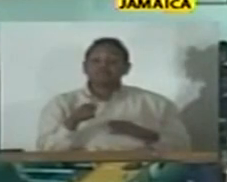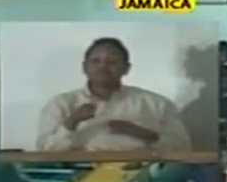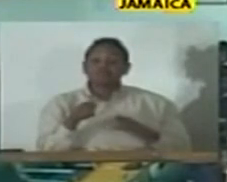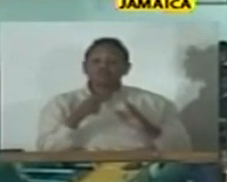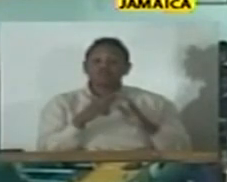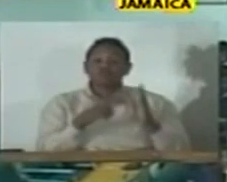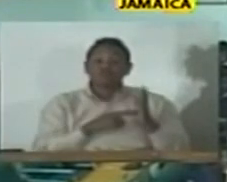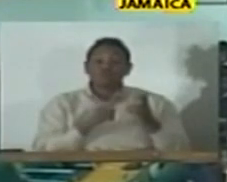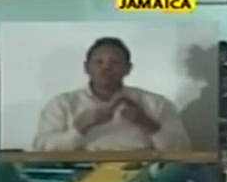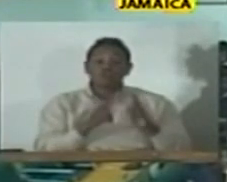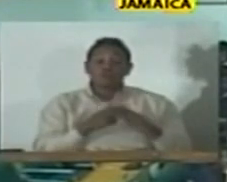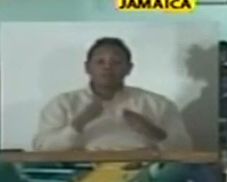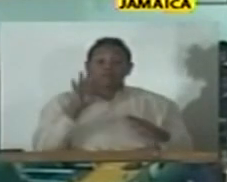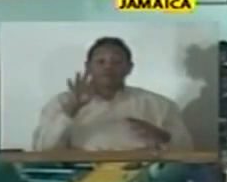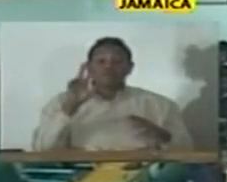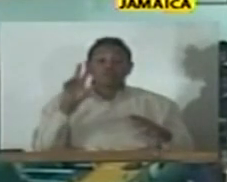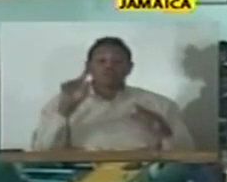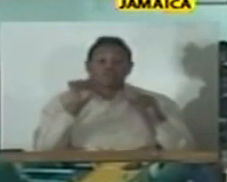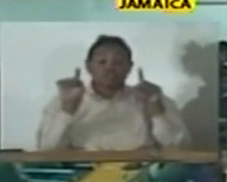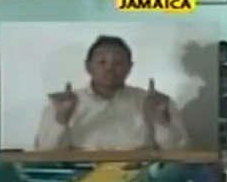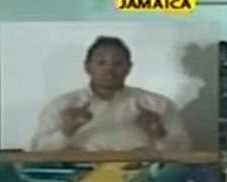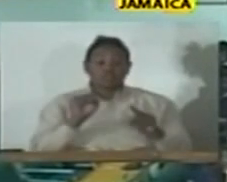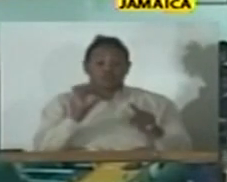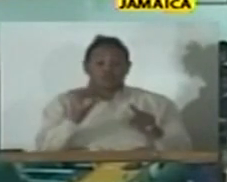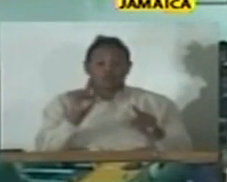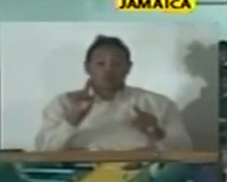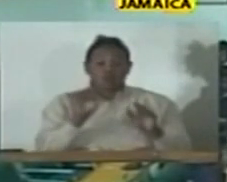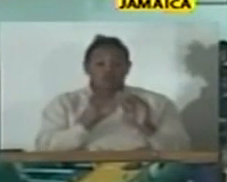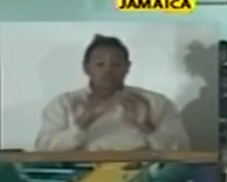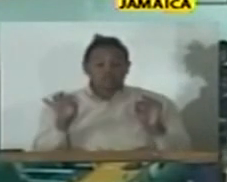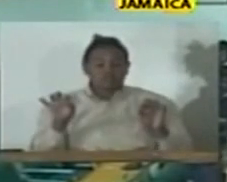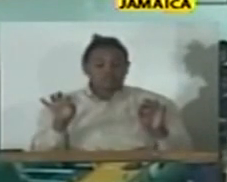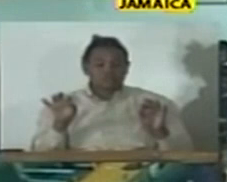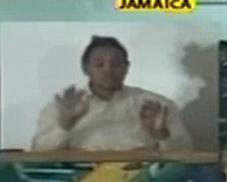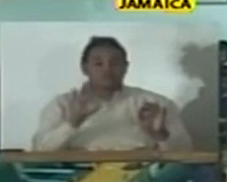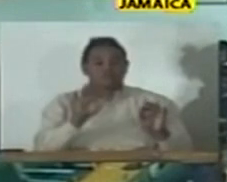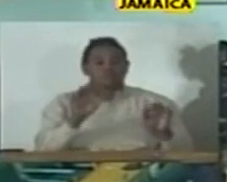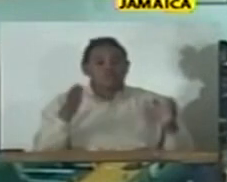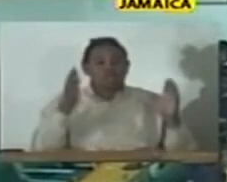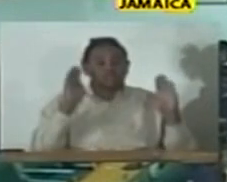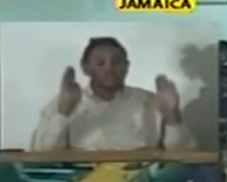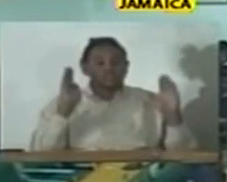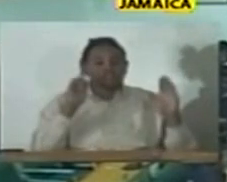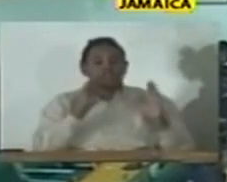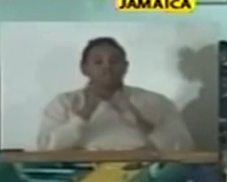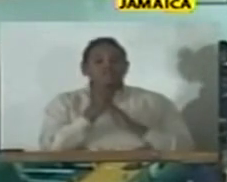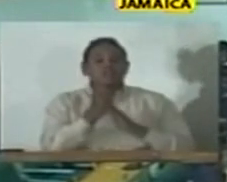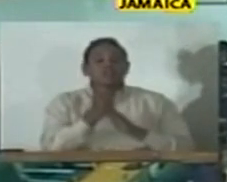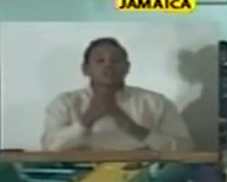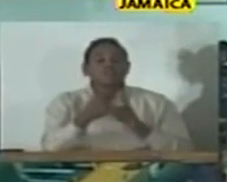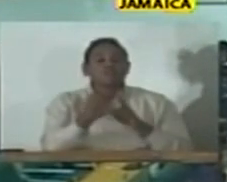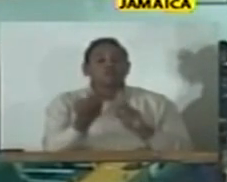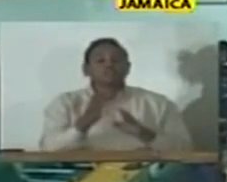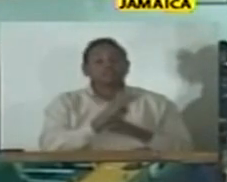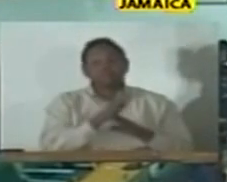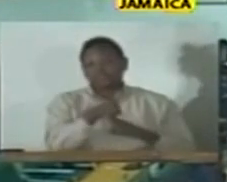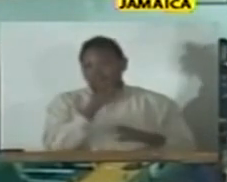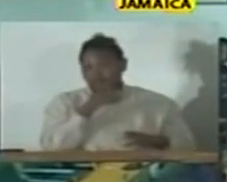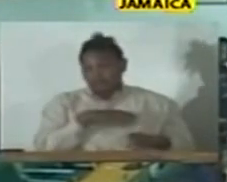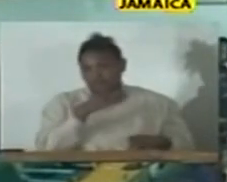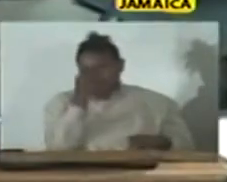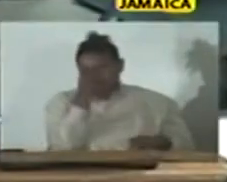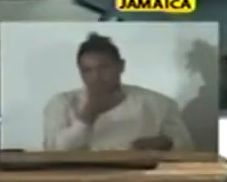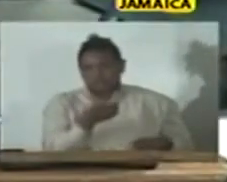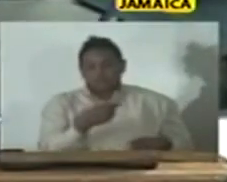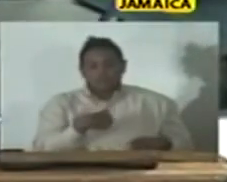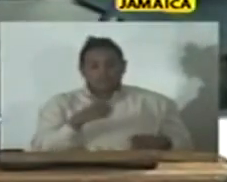Standing Order 43.1. I'm bringing that to the attention of the leader of the opposition business, and I'm not going